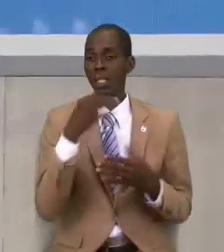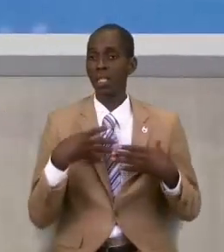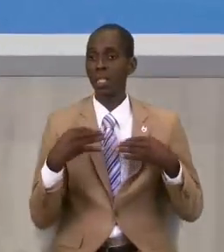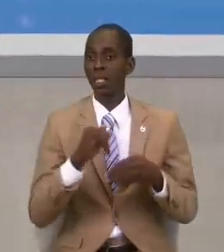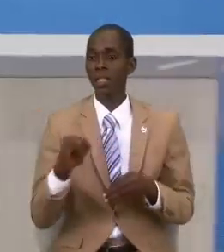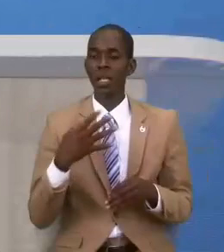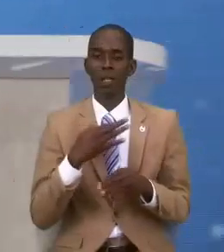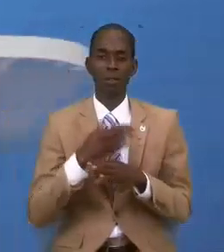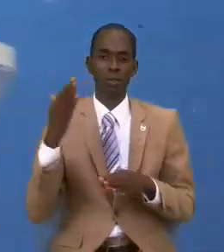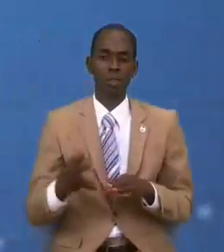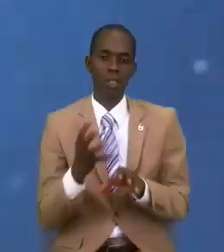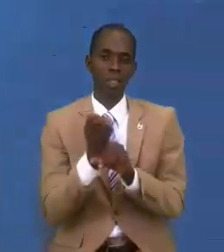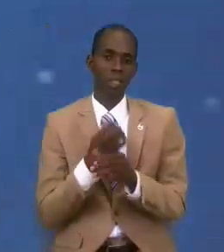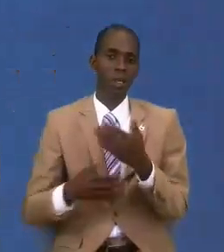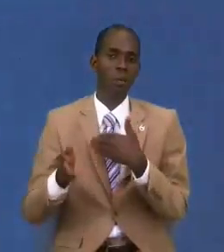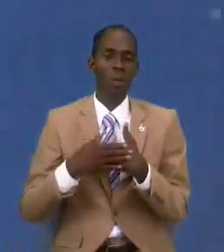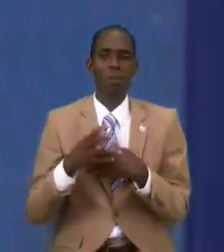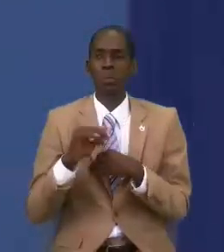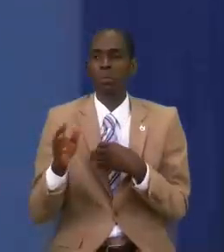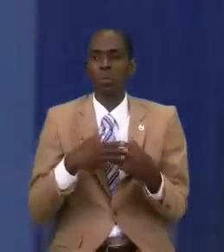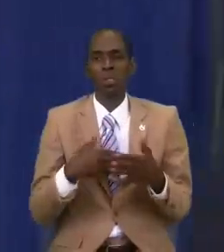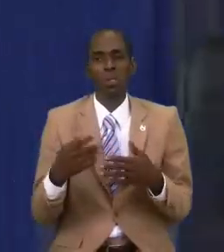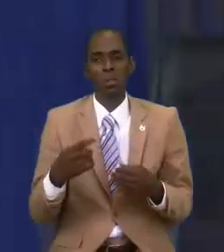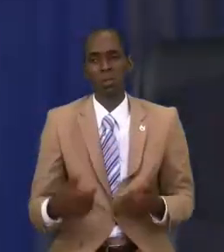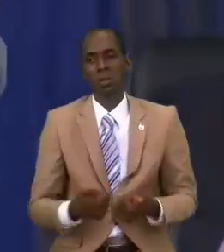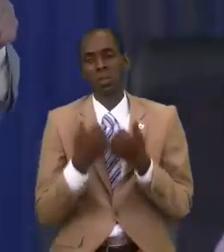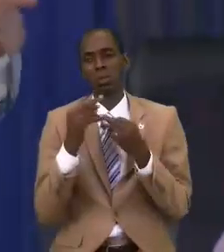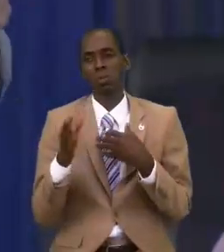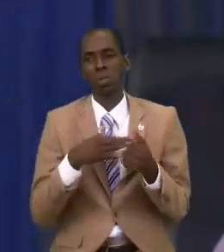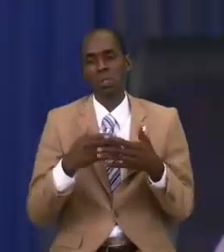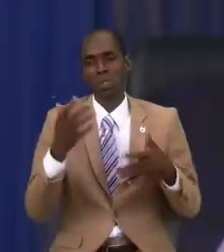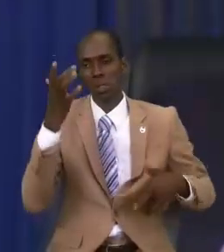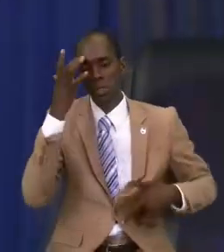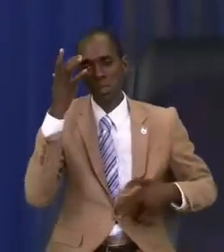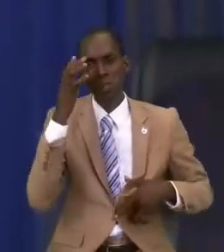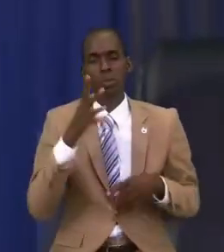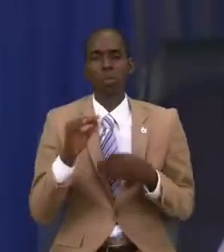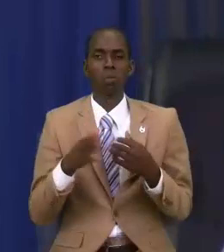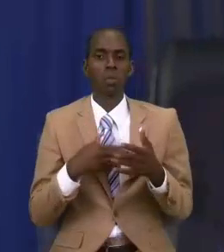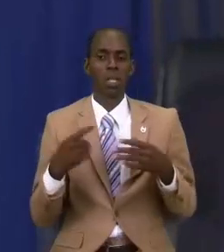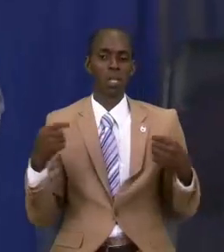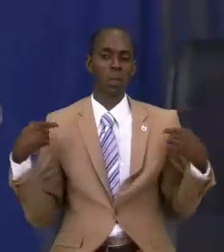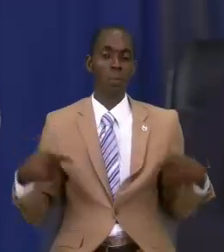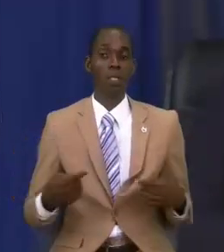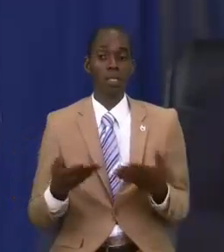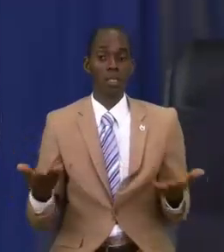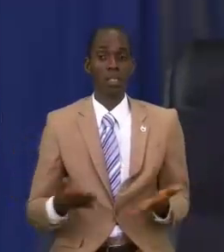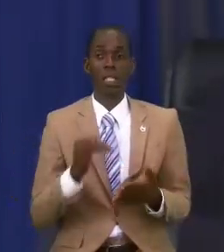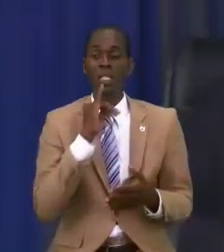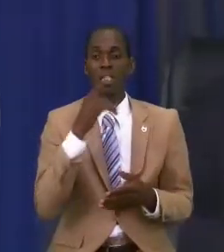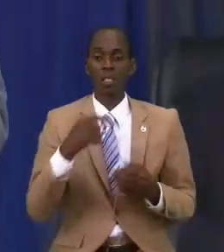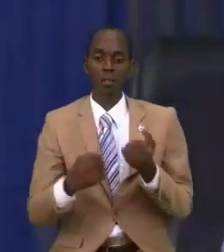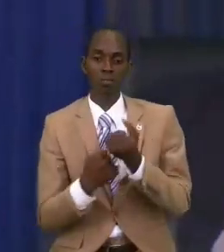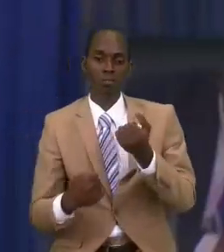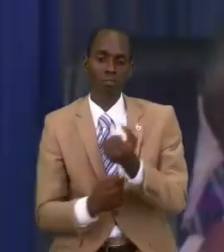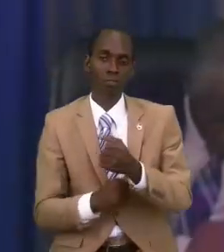ailment, whatever the plague, here is the cornerstone. The cornerstone for your healing and for your recovery